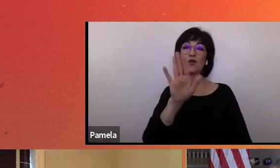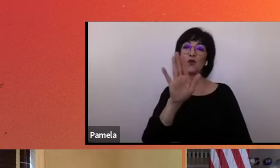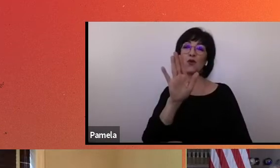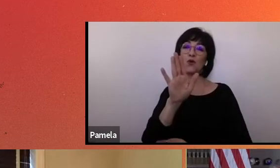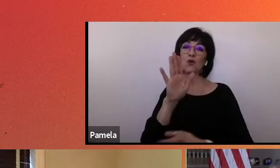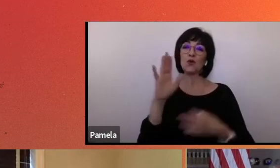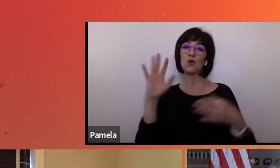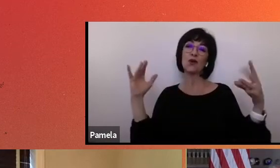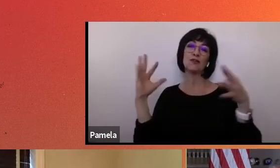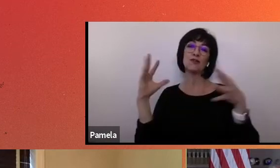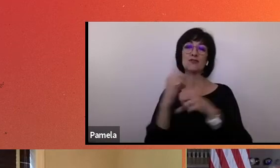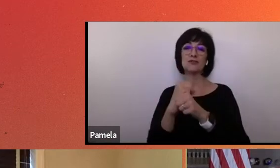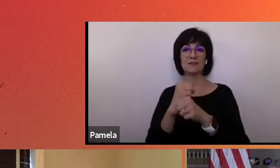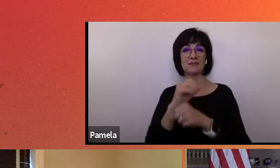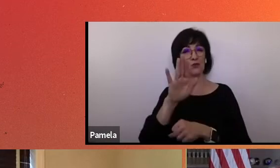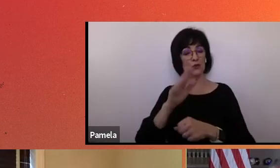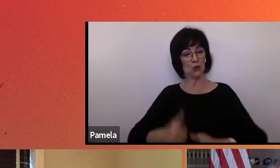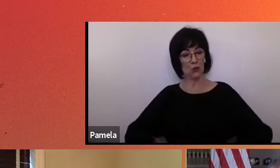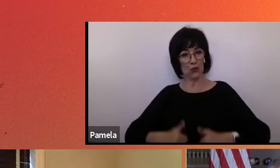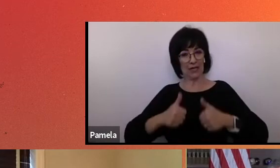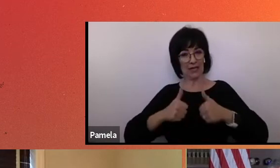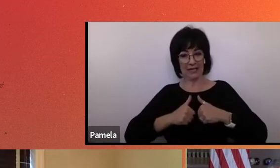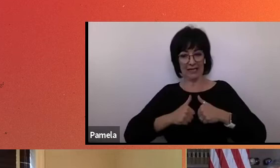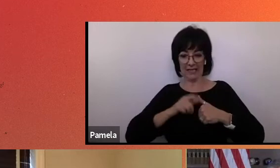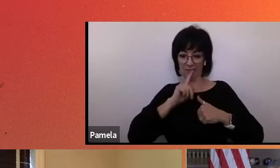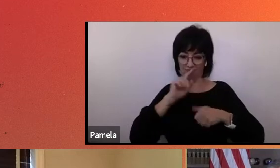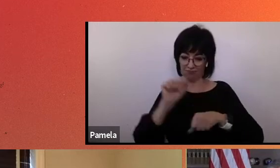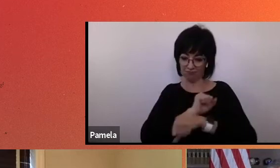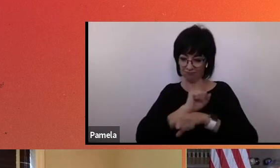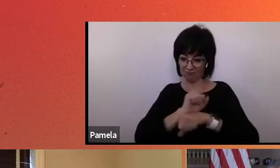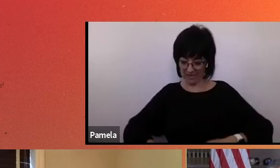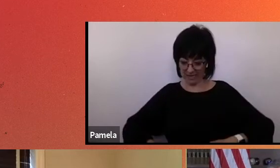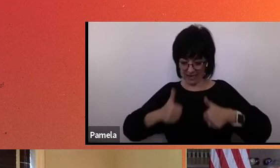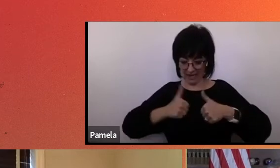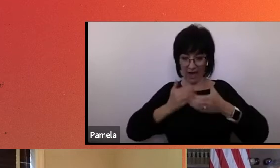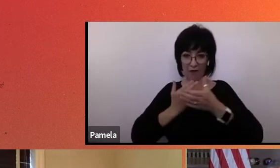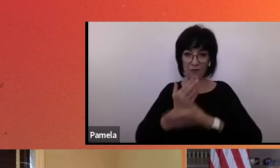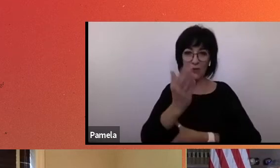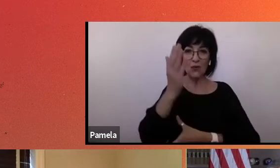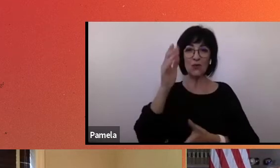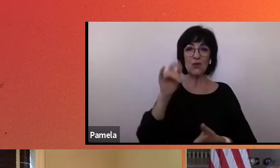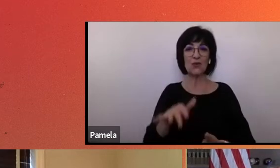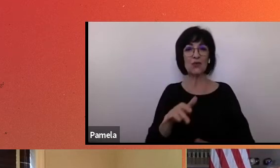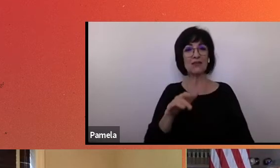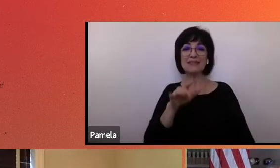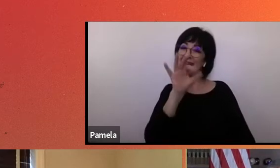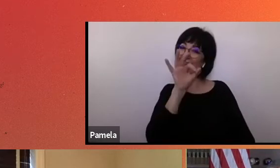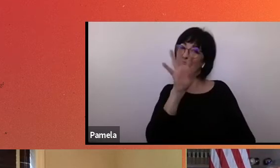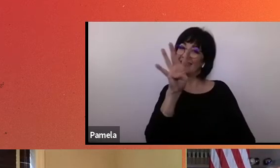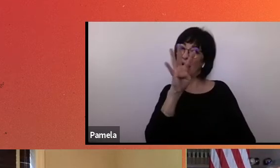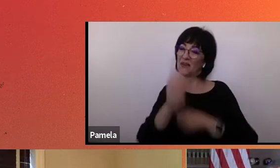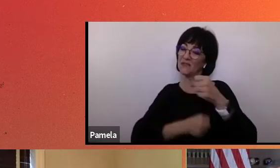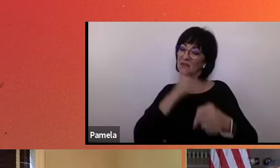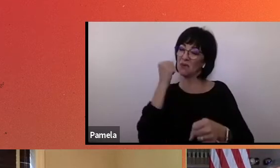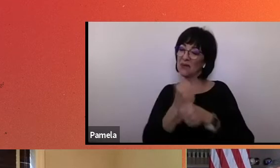who's lived more of this history than most. Only almost 94 years, that's all.